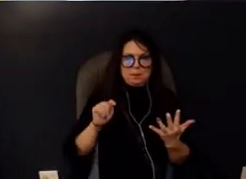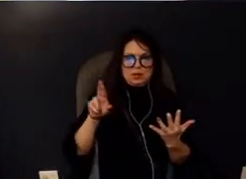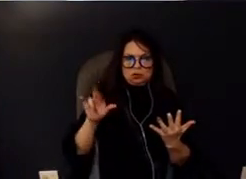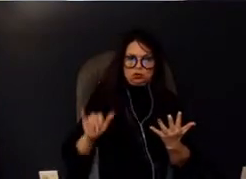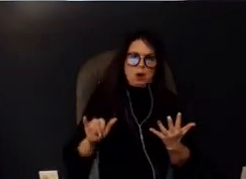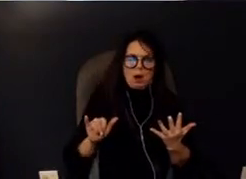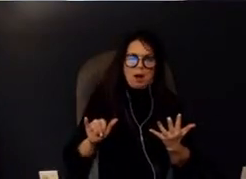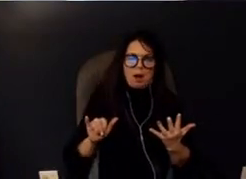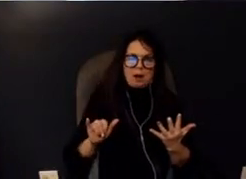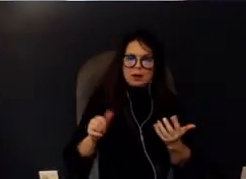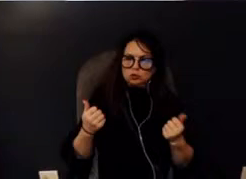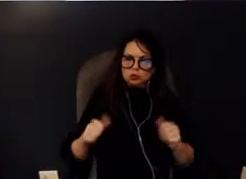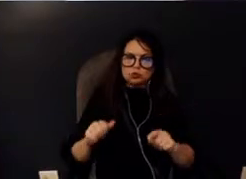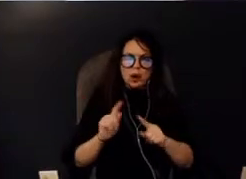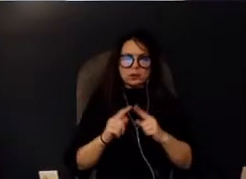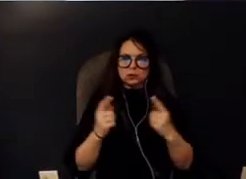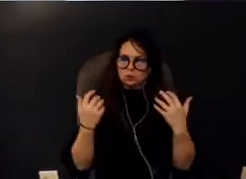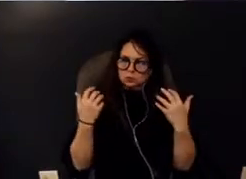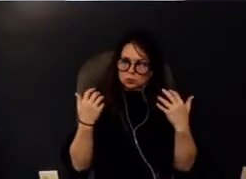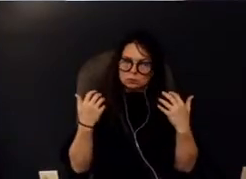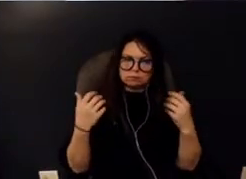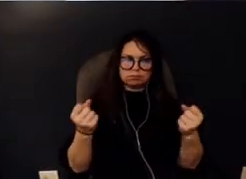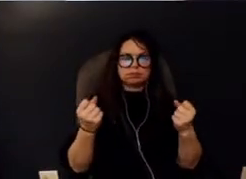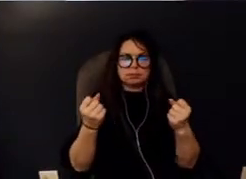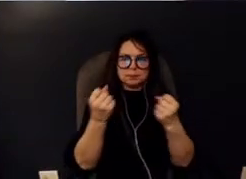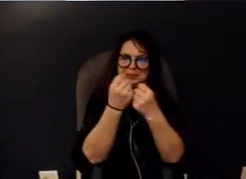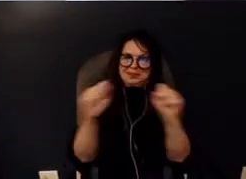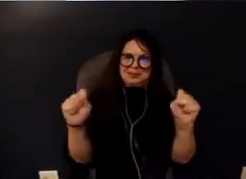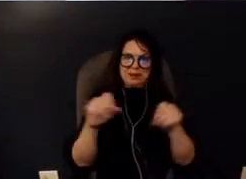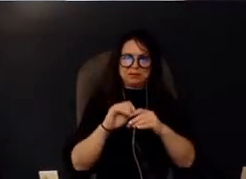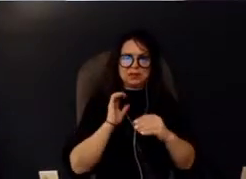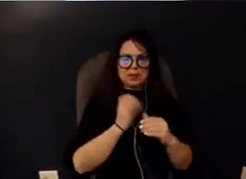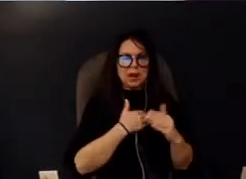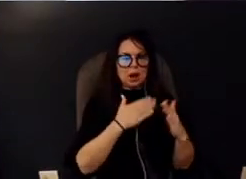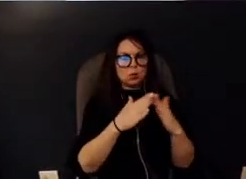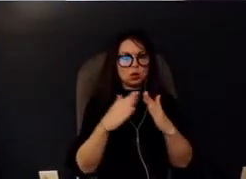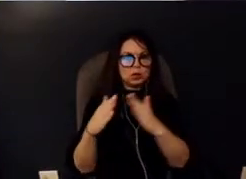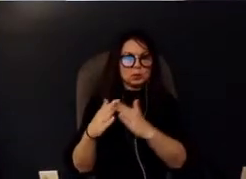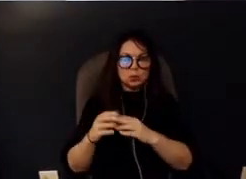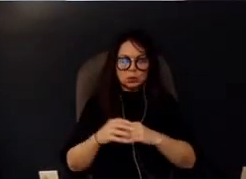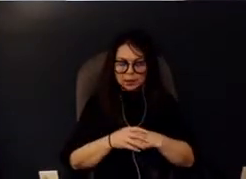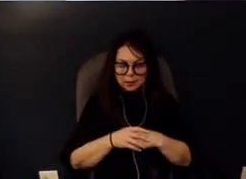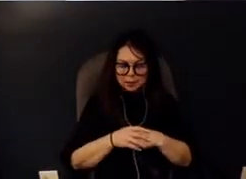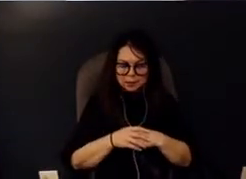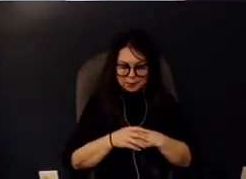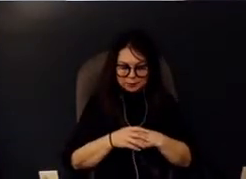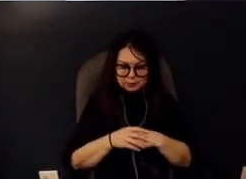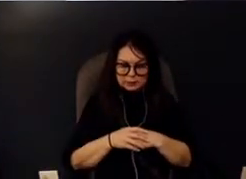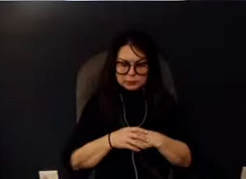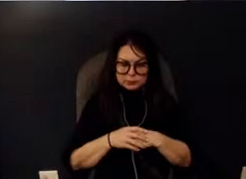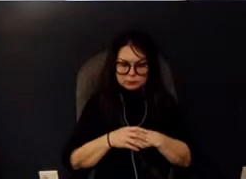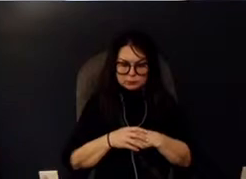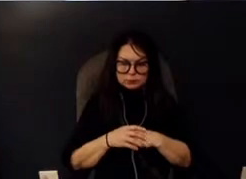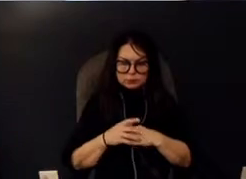communities. You know, some people have over the past couple of weeks talked about the fact